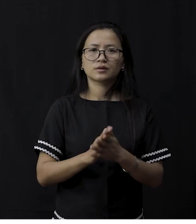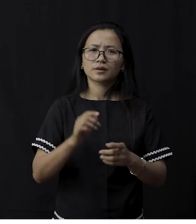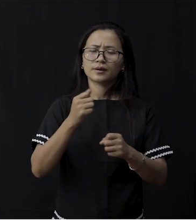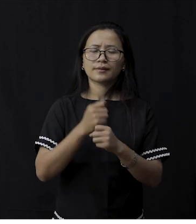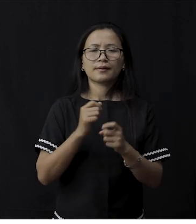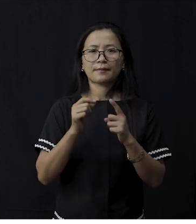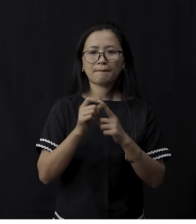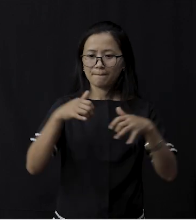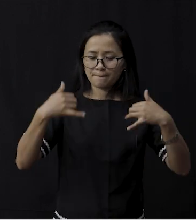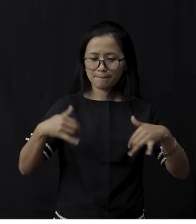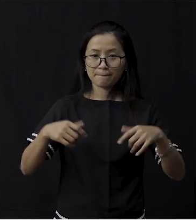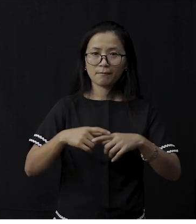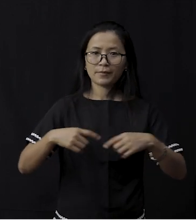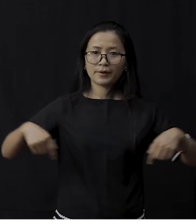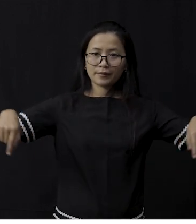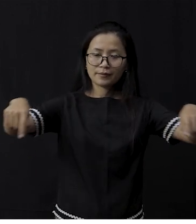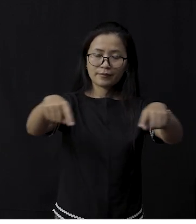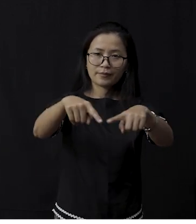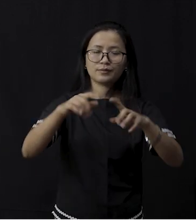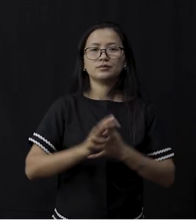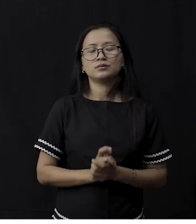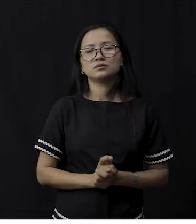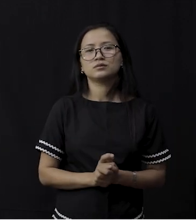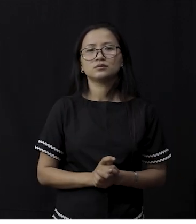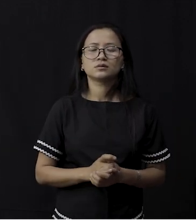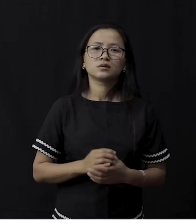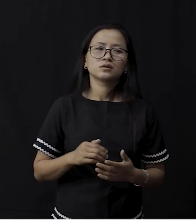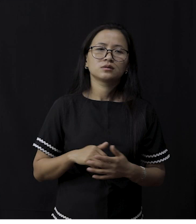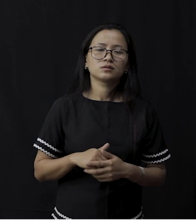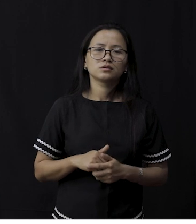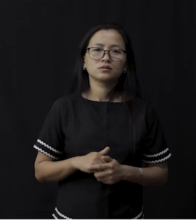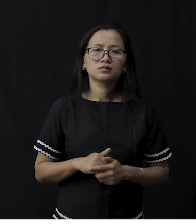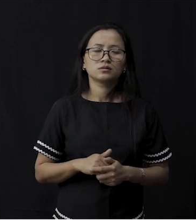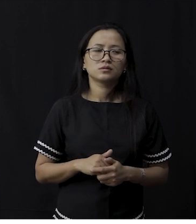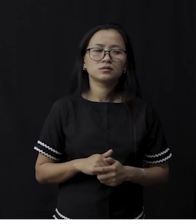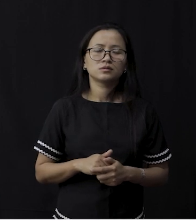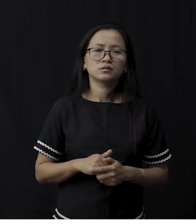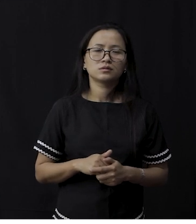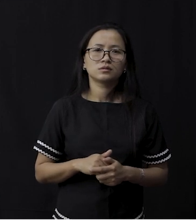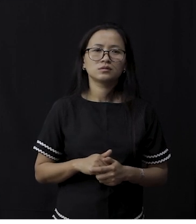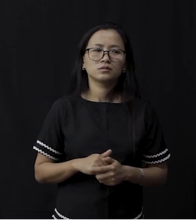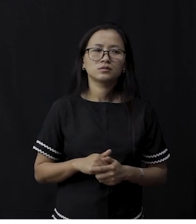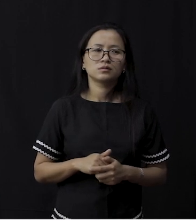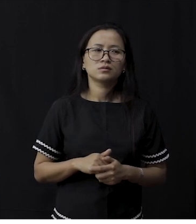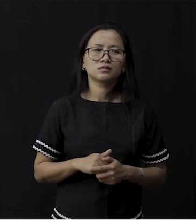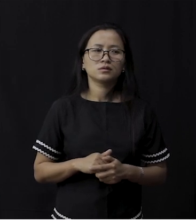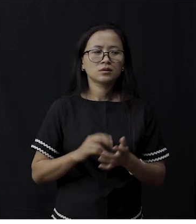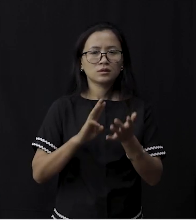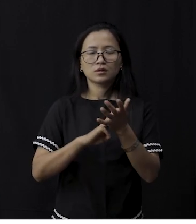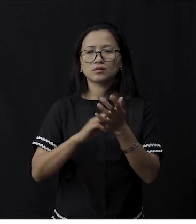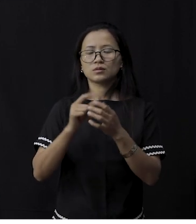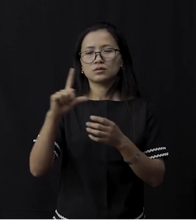playground. I'm very sure all of you must have gone to a playground to play. So, it's